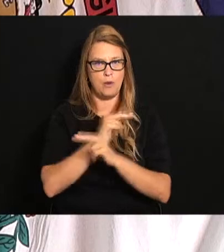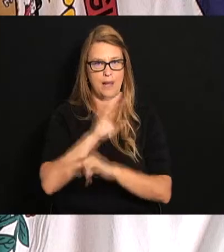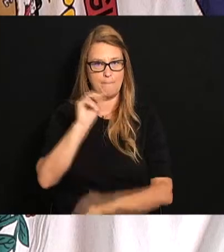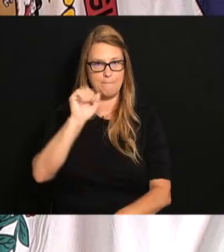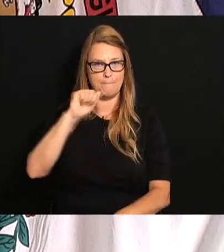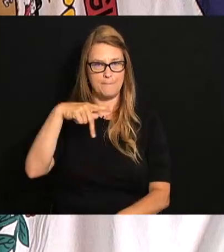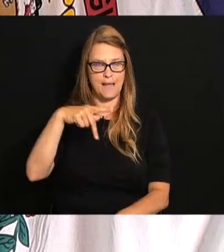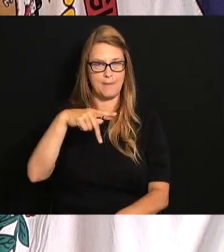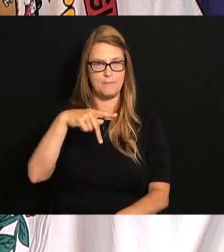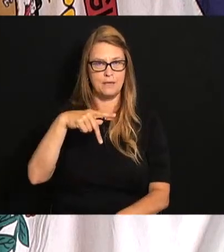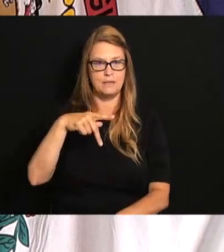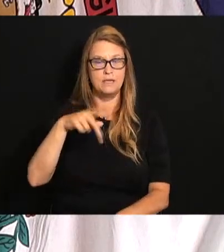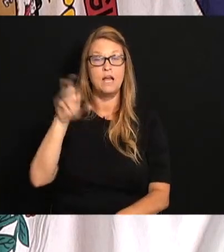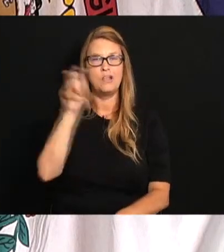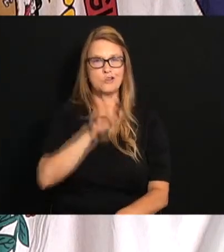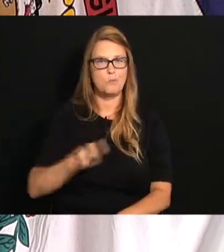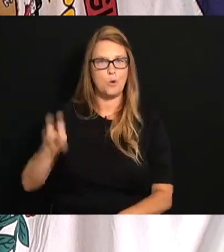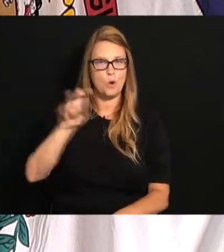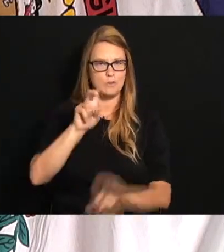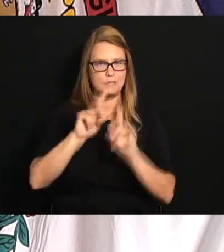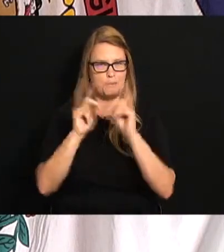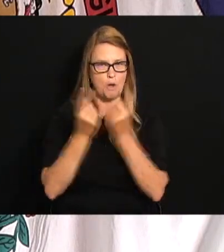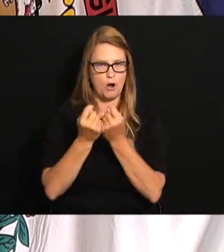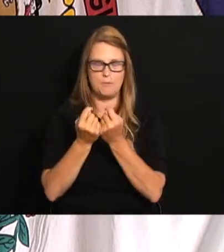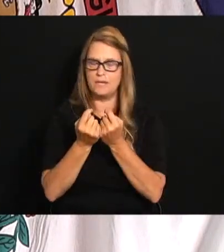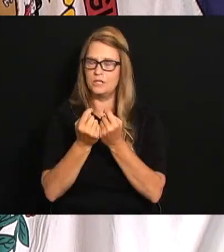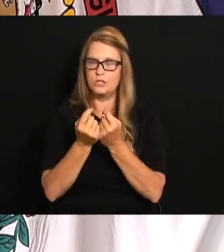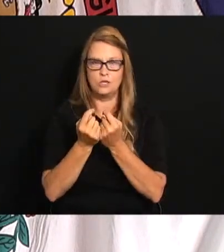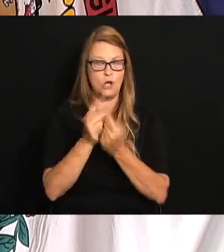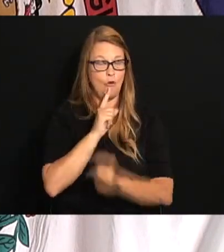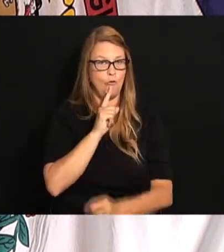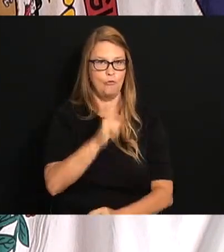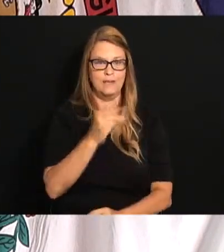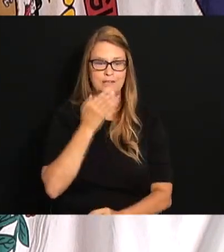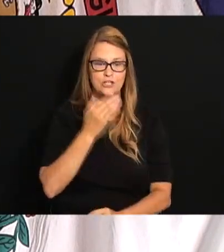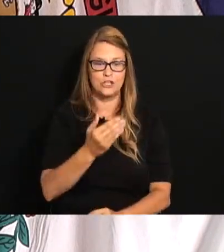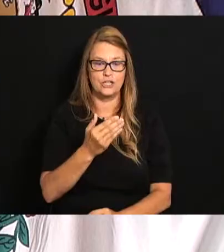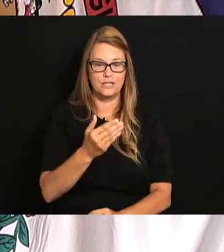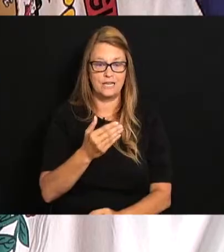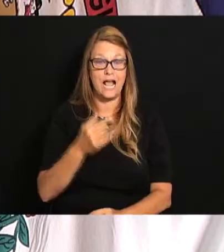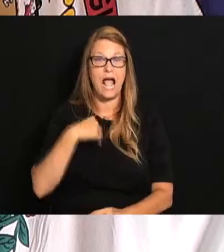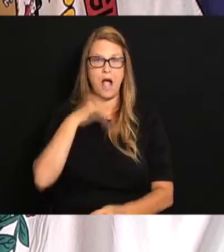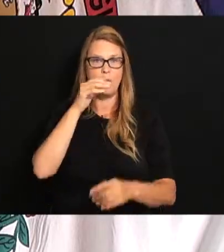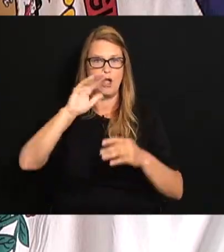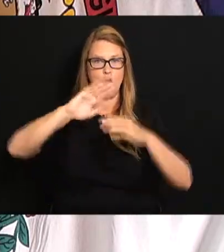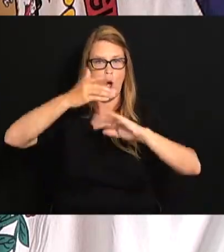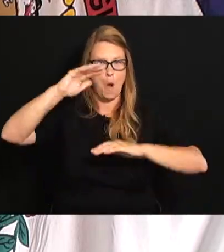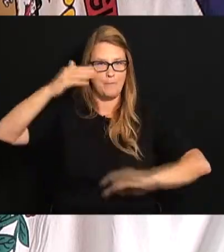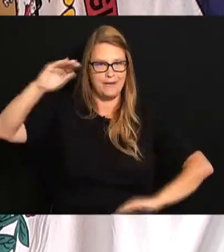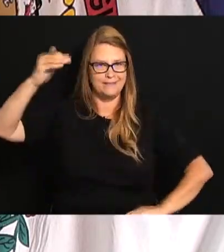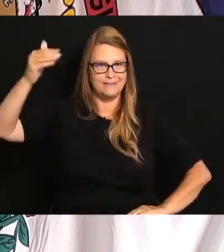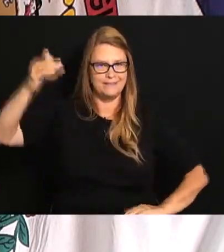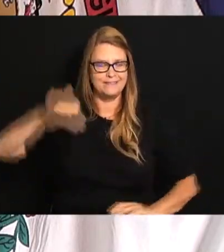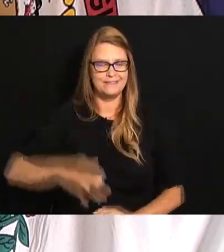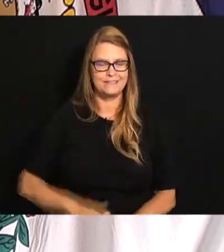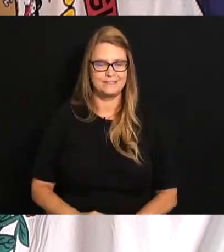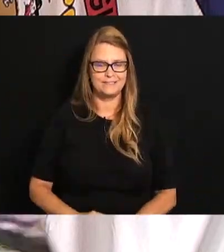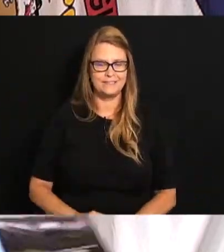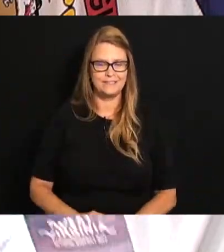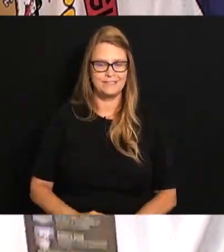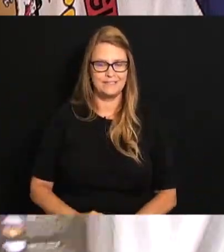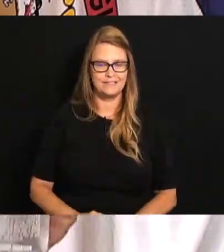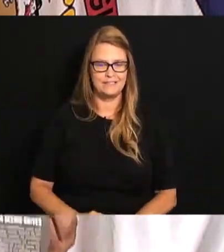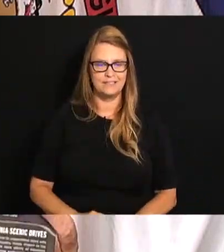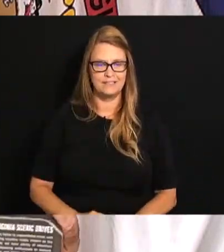it is put out by tourism, and it is unflat believable. And I'm going to open it up and just show you just a little bit of how this looks.